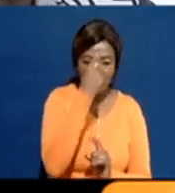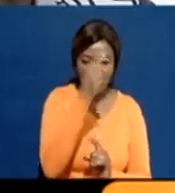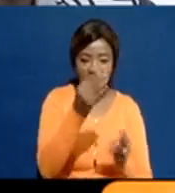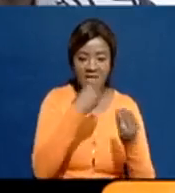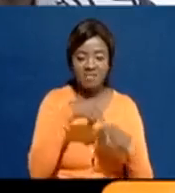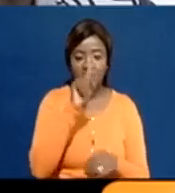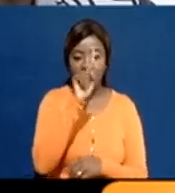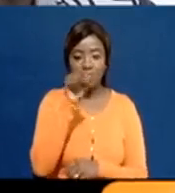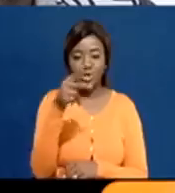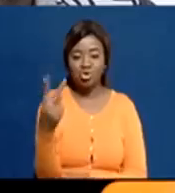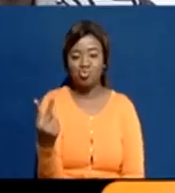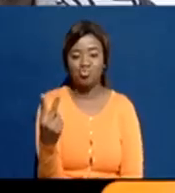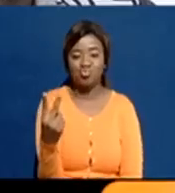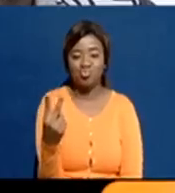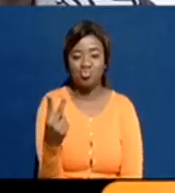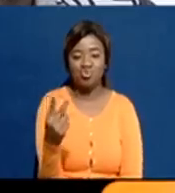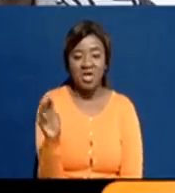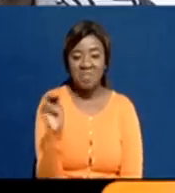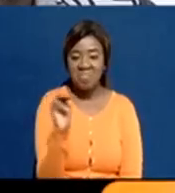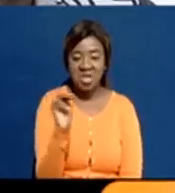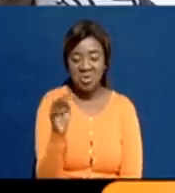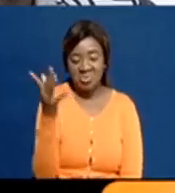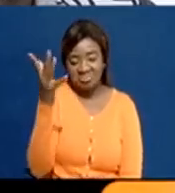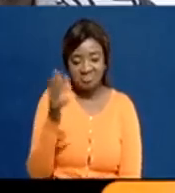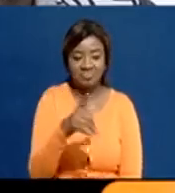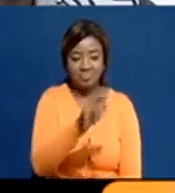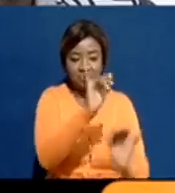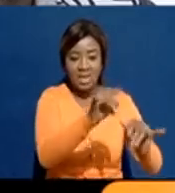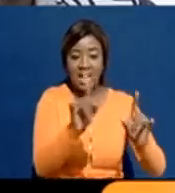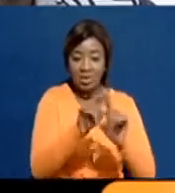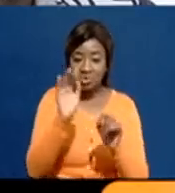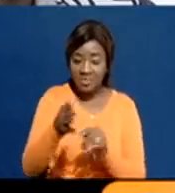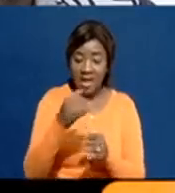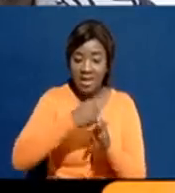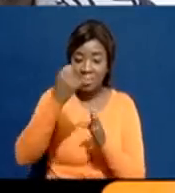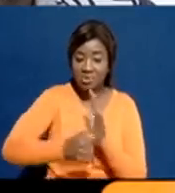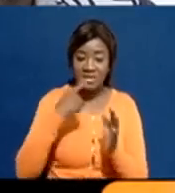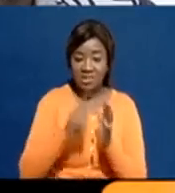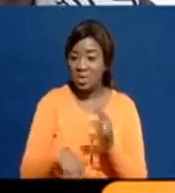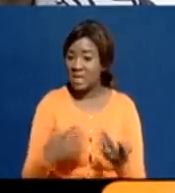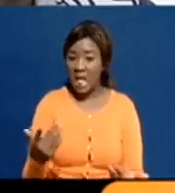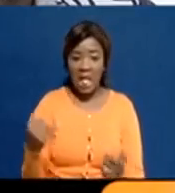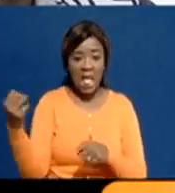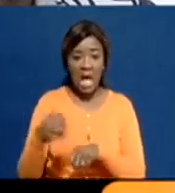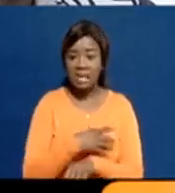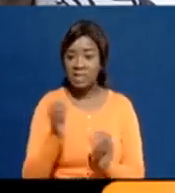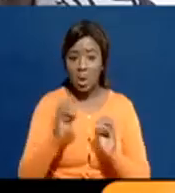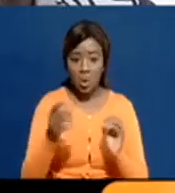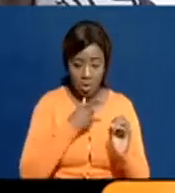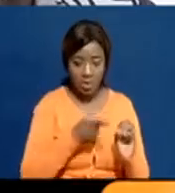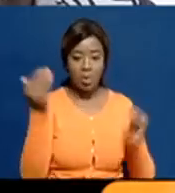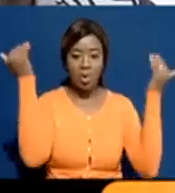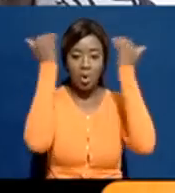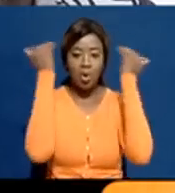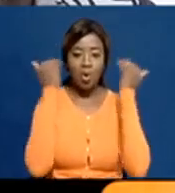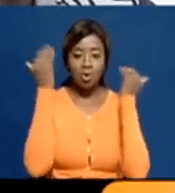1.2 million. Wow. So, of course, that... And then at that point, the insurance had said they don't cover cancer. So we were already in court. You know,